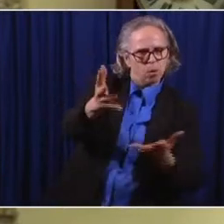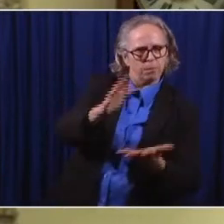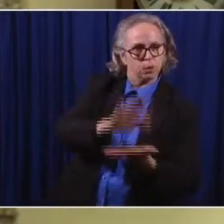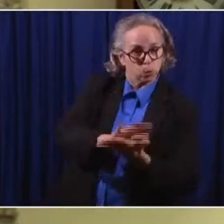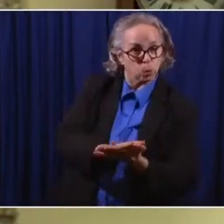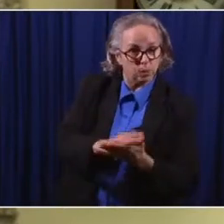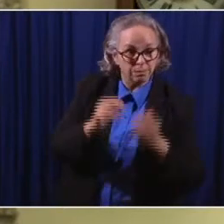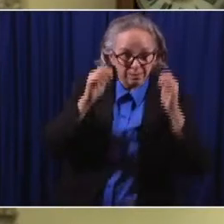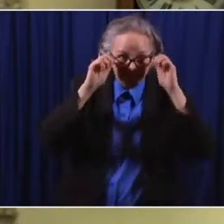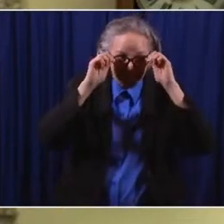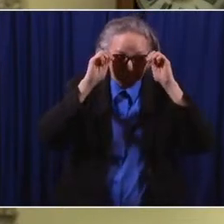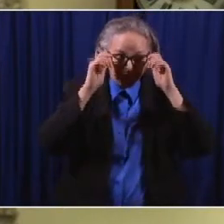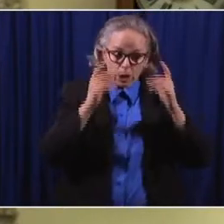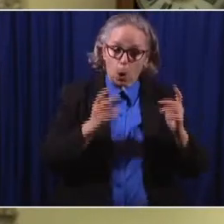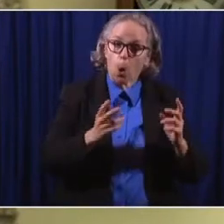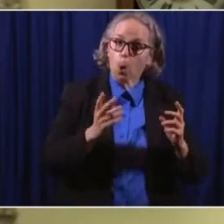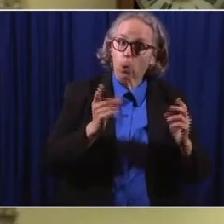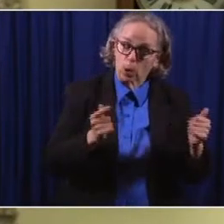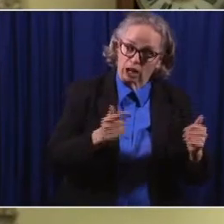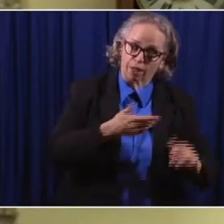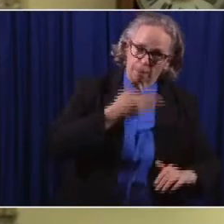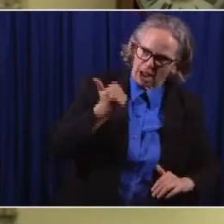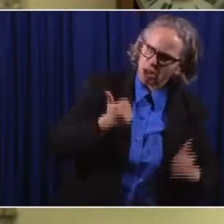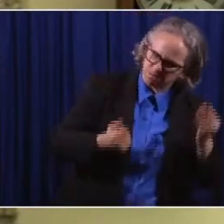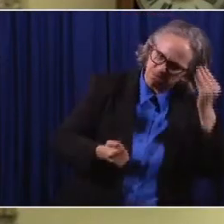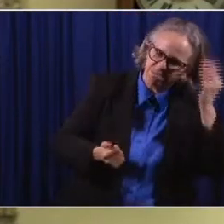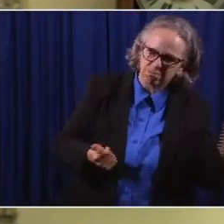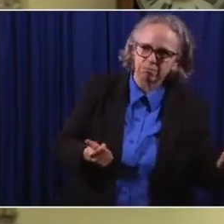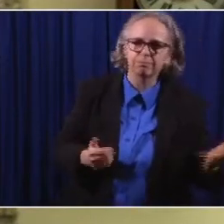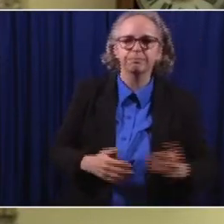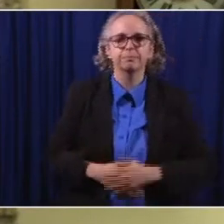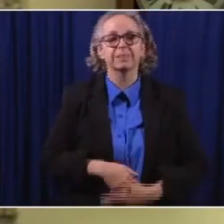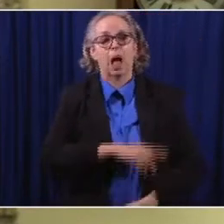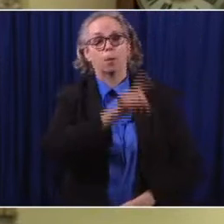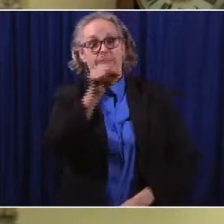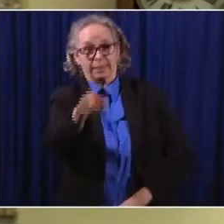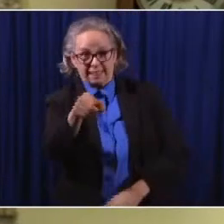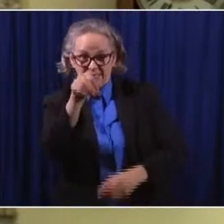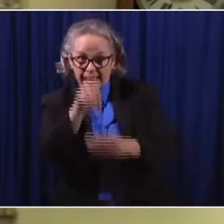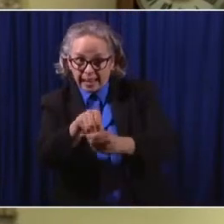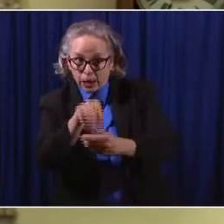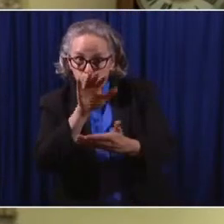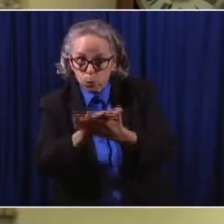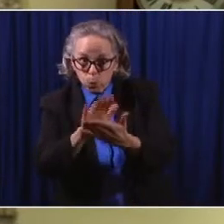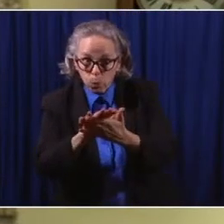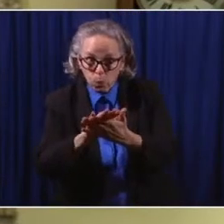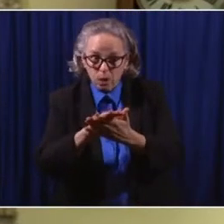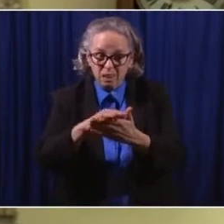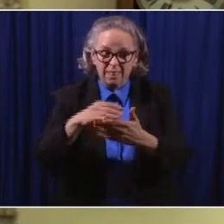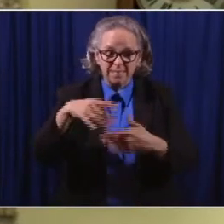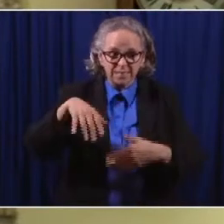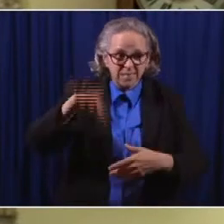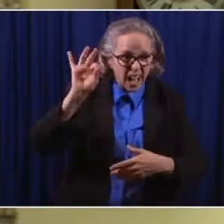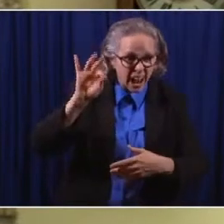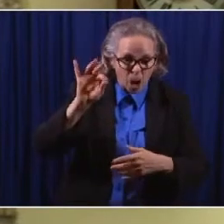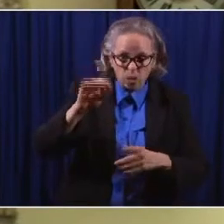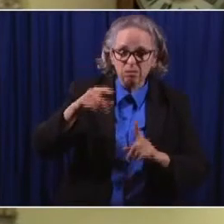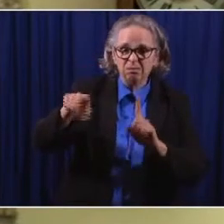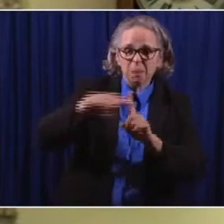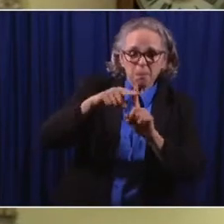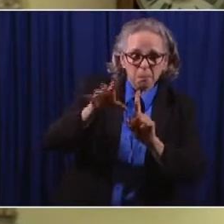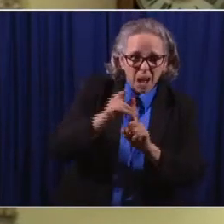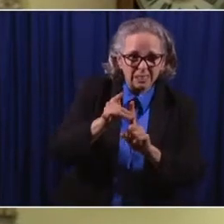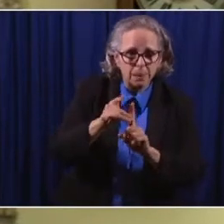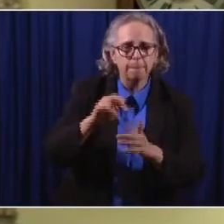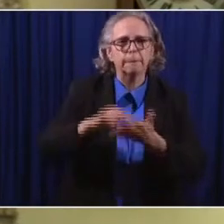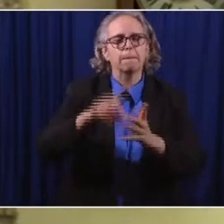than 24 hours. Within 24 hours after receiving the notification, the school should notify parents or guardians about that case in